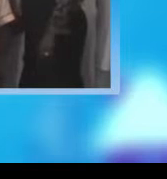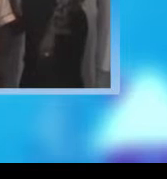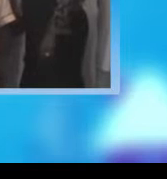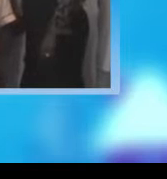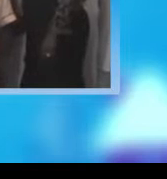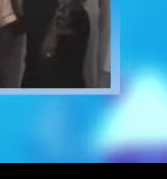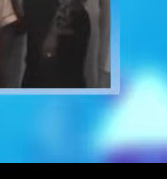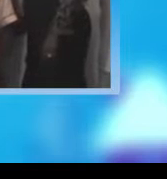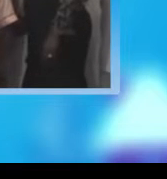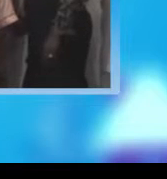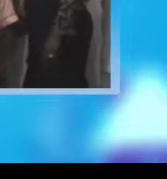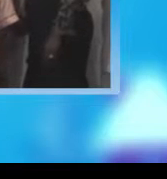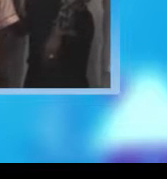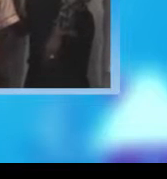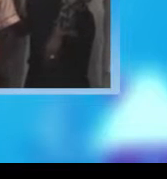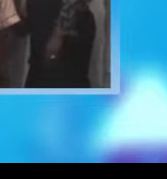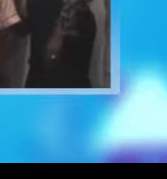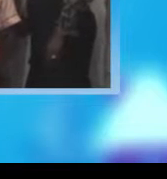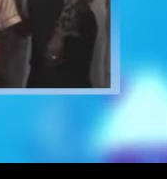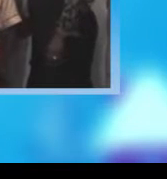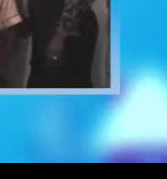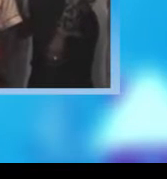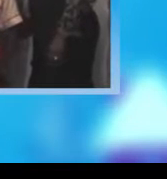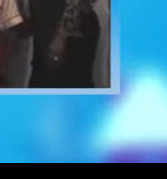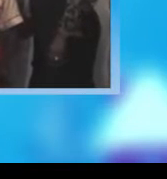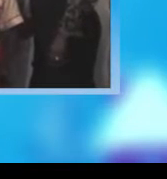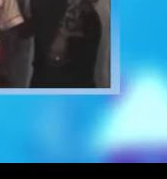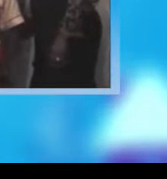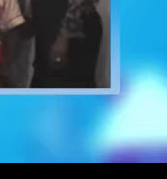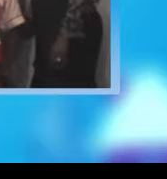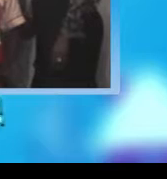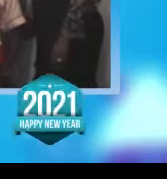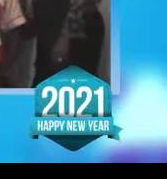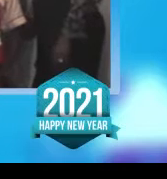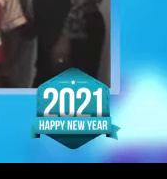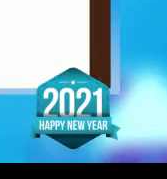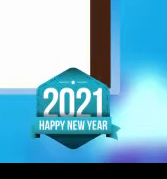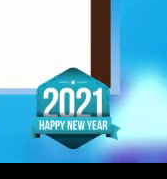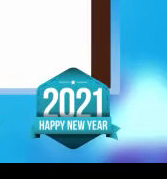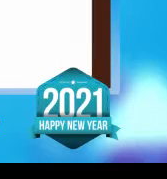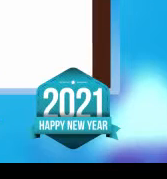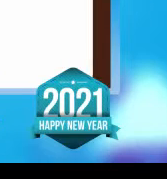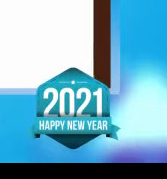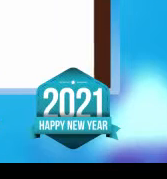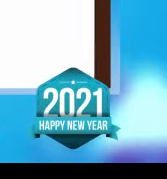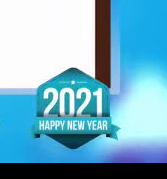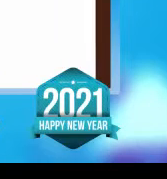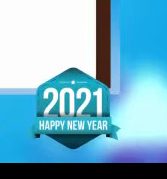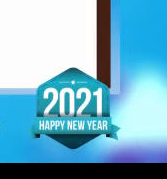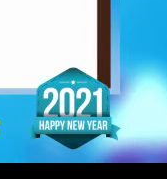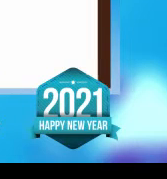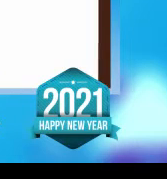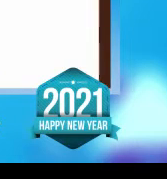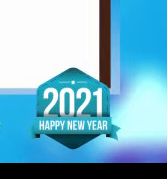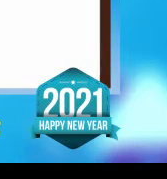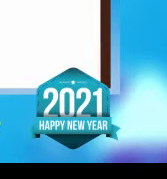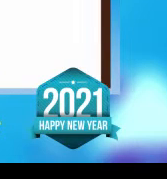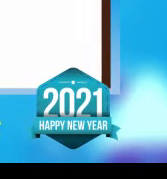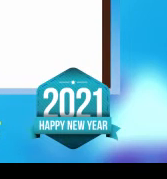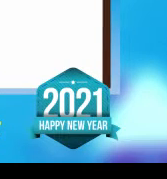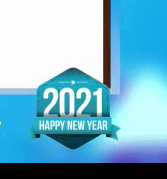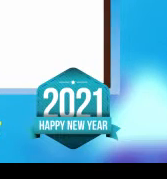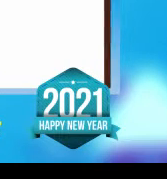heartfelt gratitude. I'm particularly pleased with all our private sector partners in the recently launched Project Zero